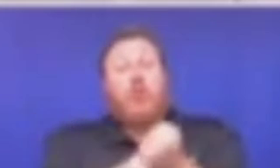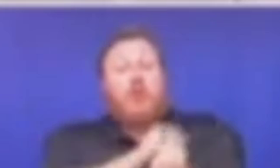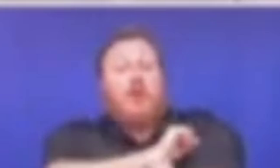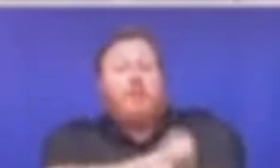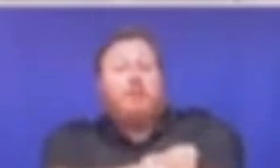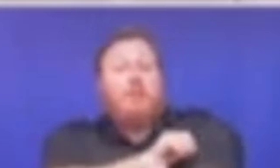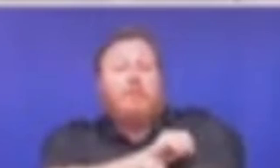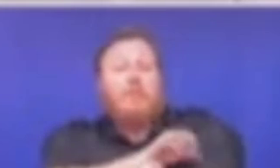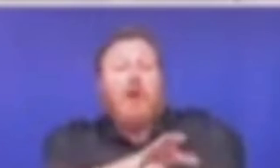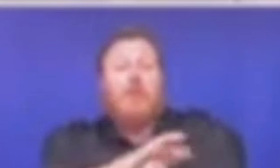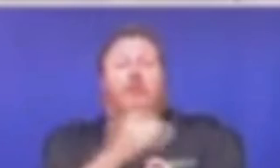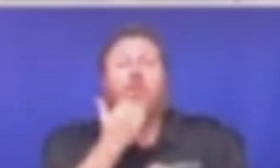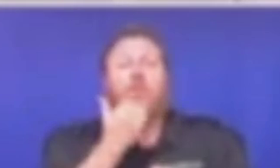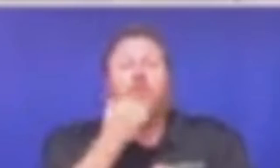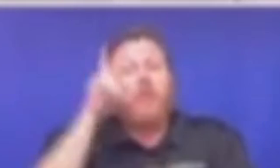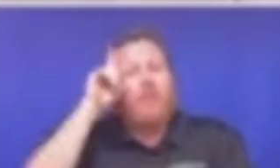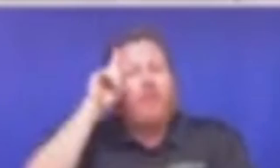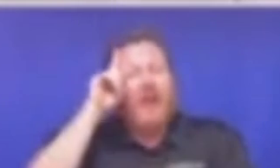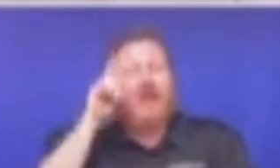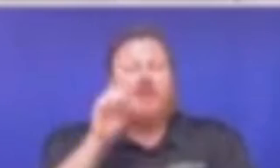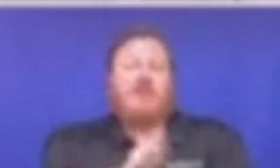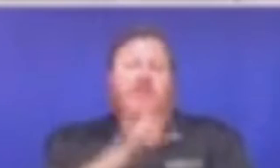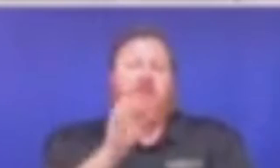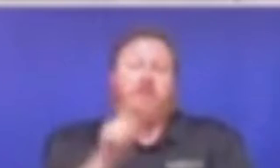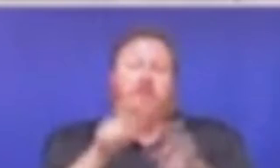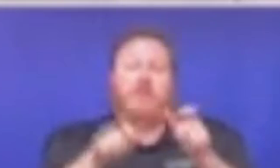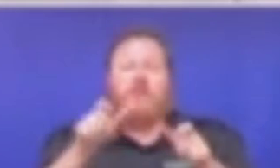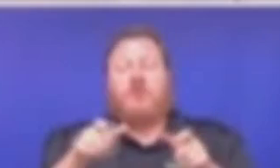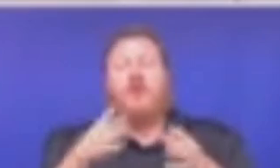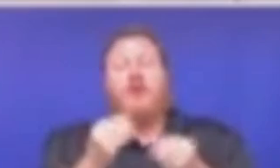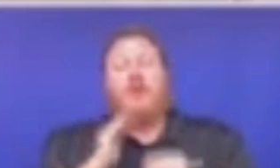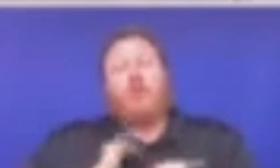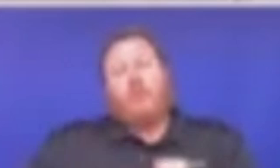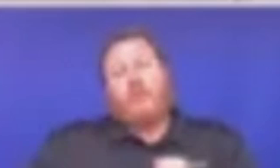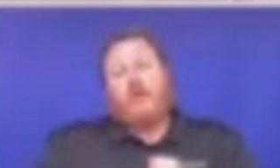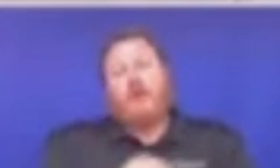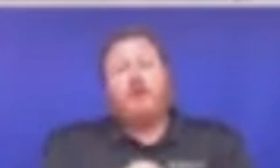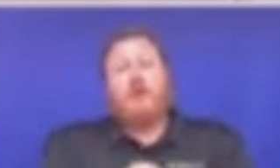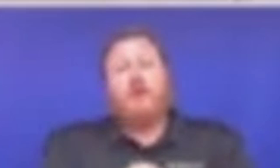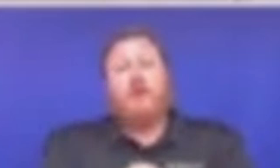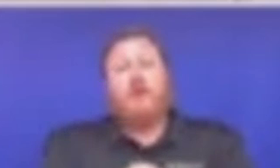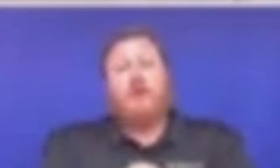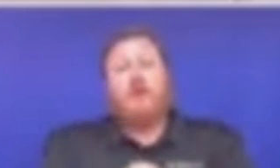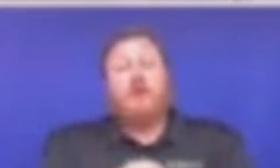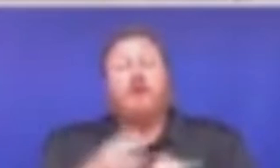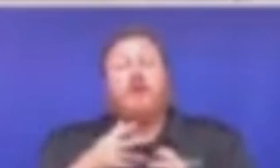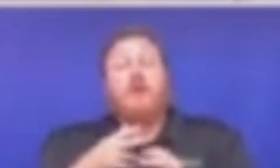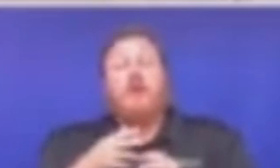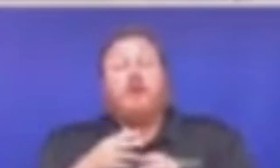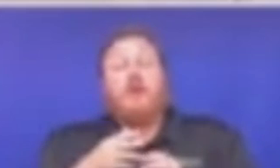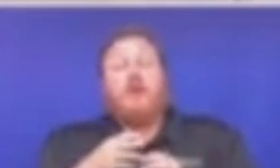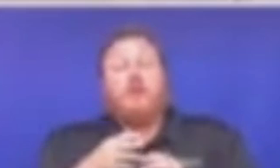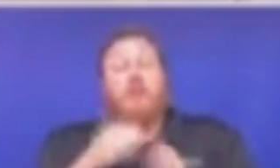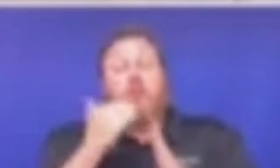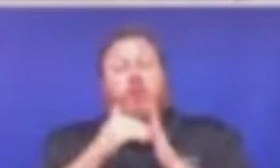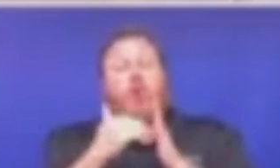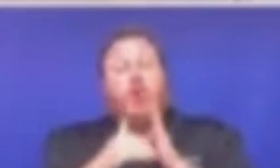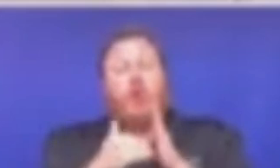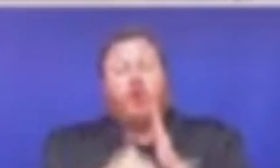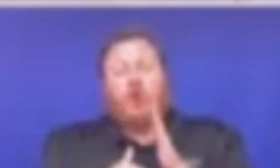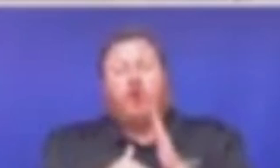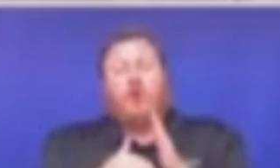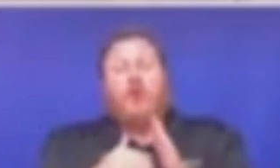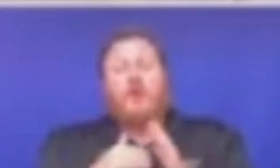of Black South Africans and women. We will continue to pursue programs that encourage broad-based